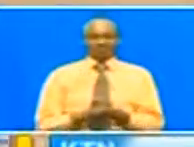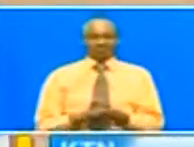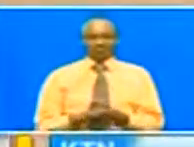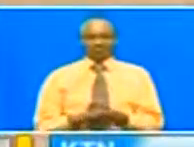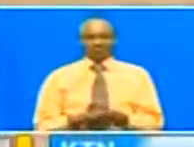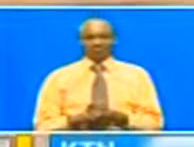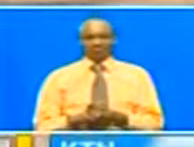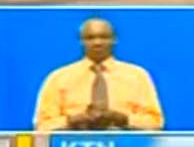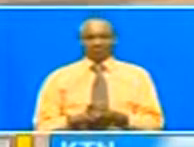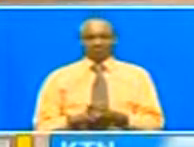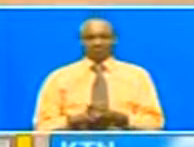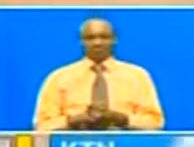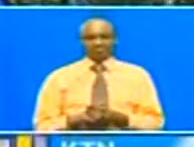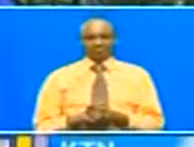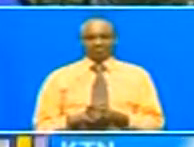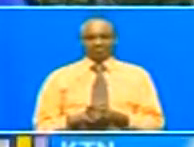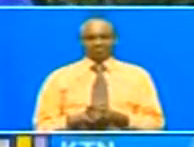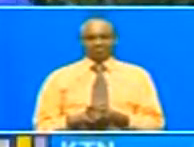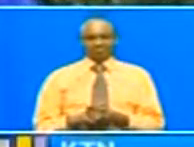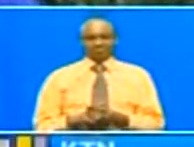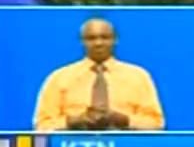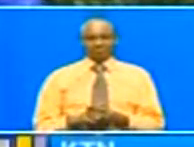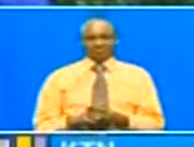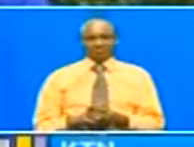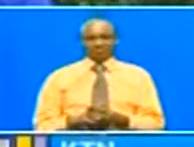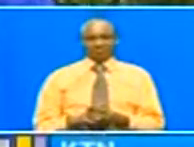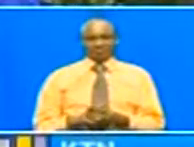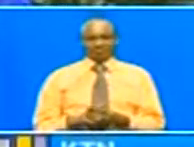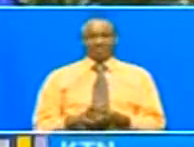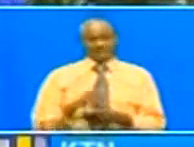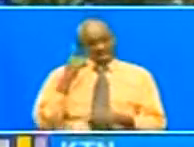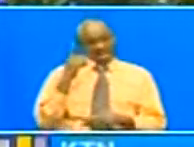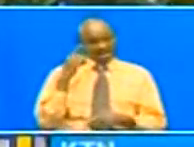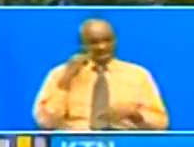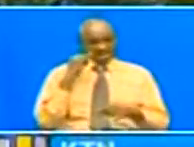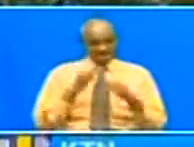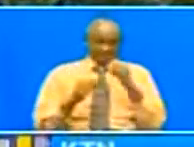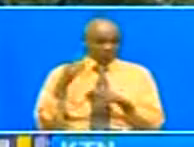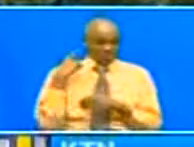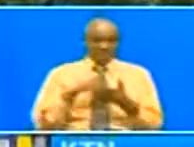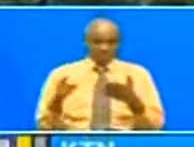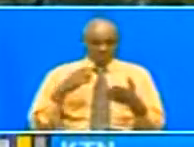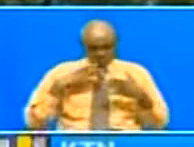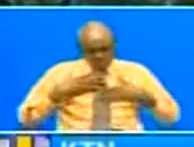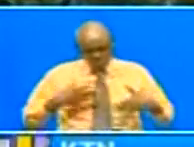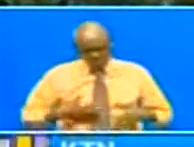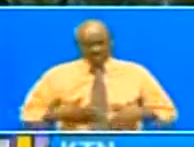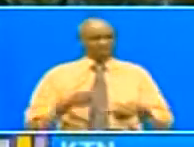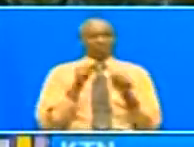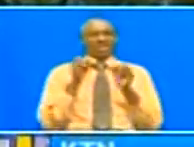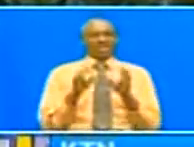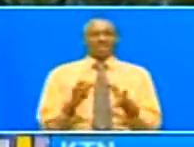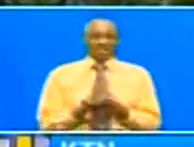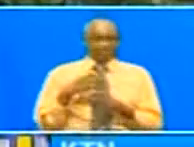today. Because maybe the last 3 weeks ago, the body has not been responded well. I